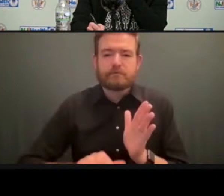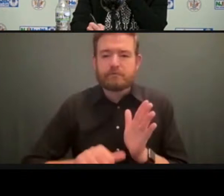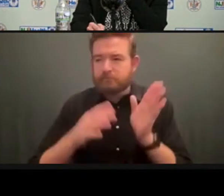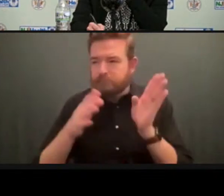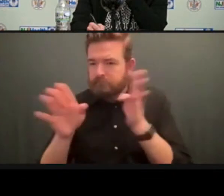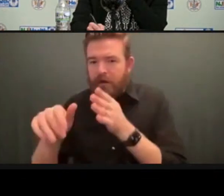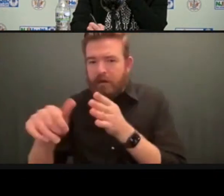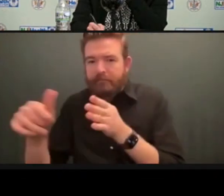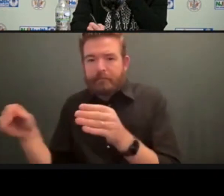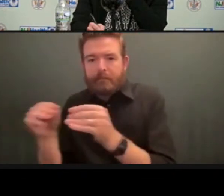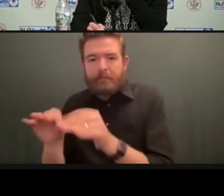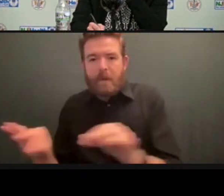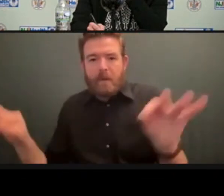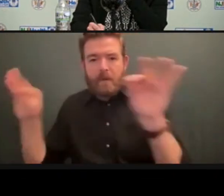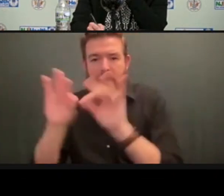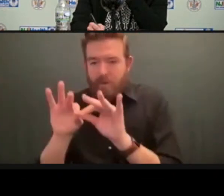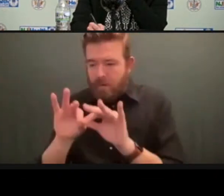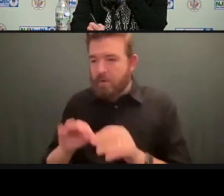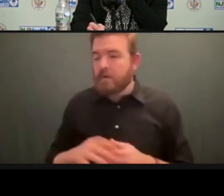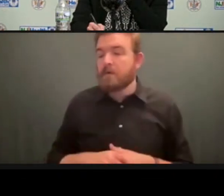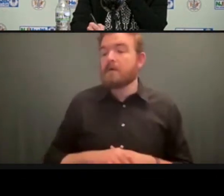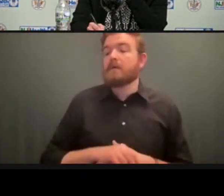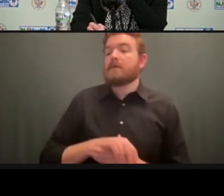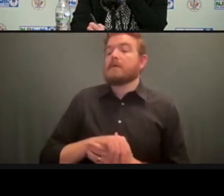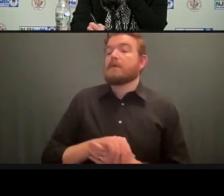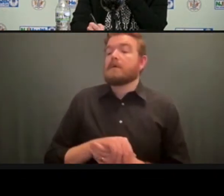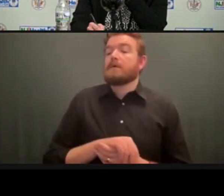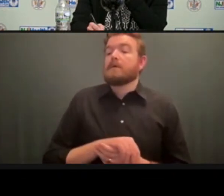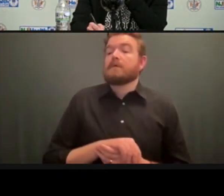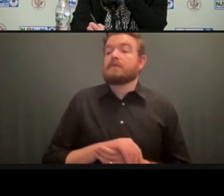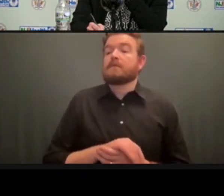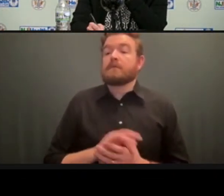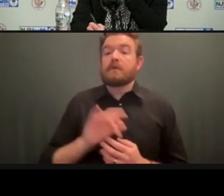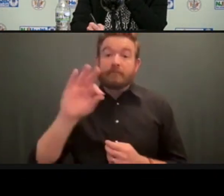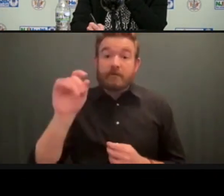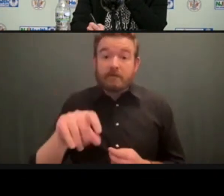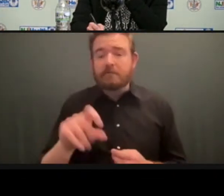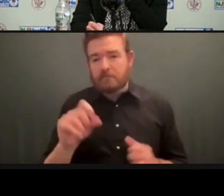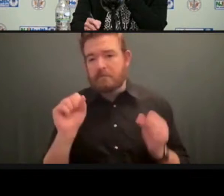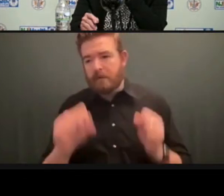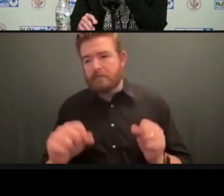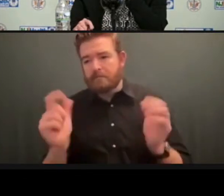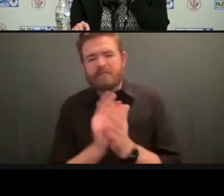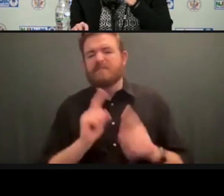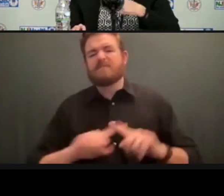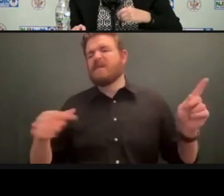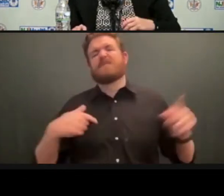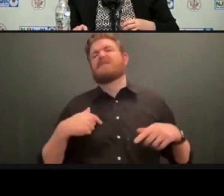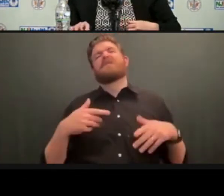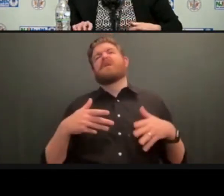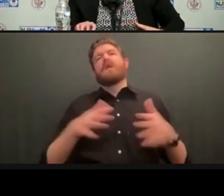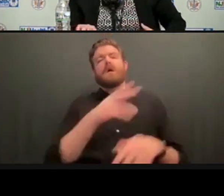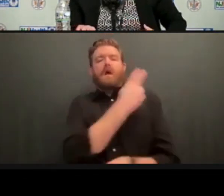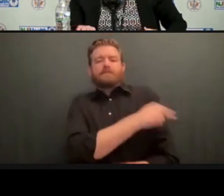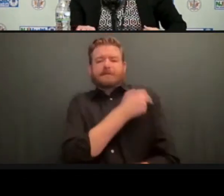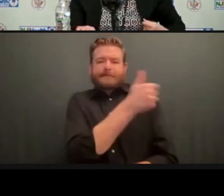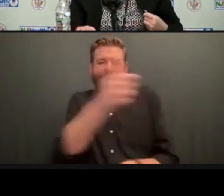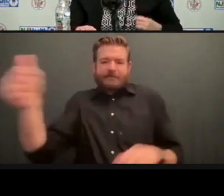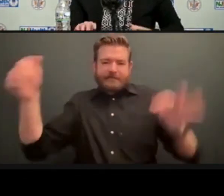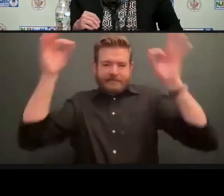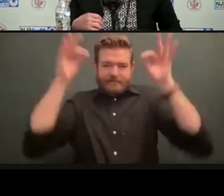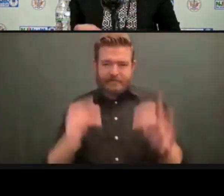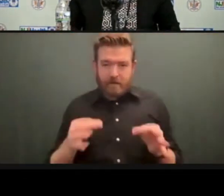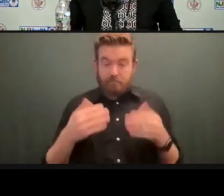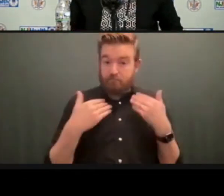that it is happening as we speak. But with that, any comments on Vault, Judy, or electives, and then Ed, any comments on variants and